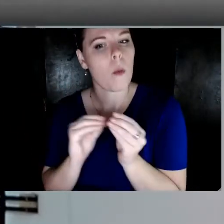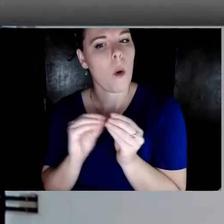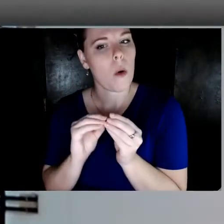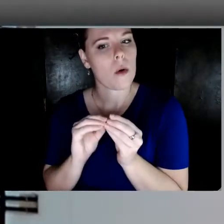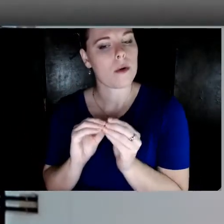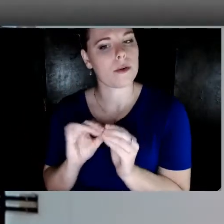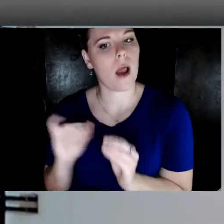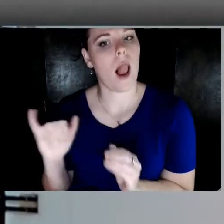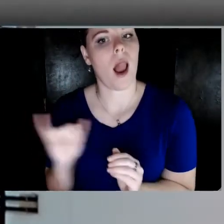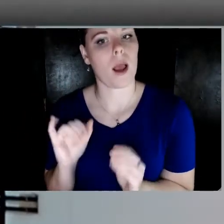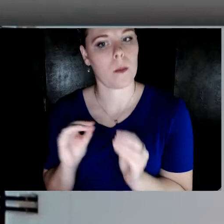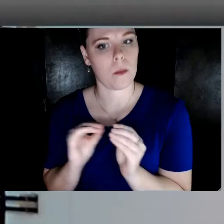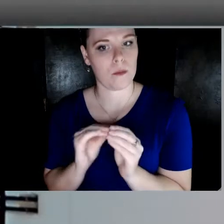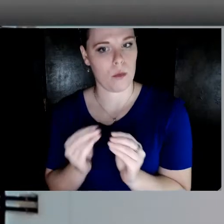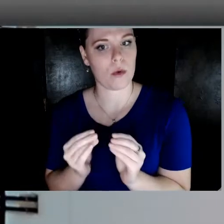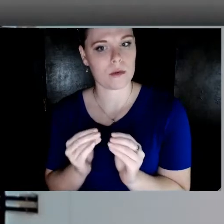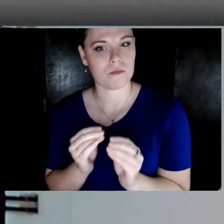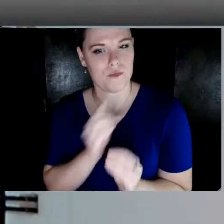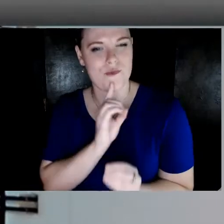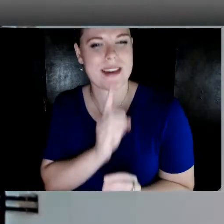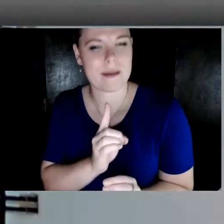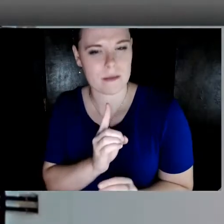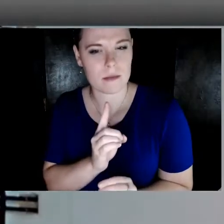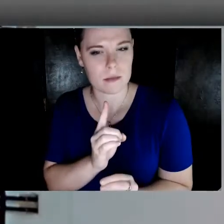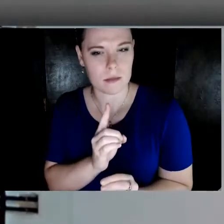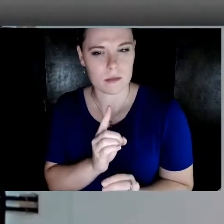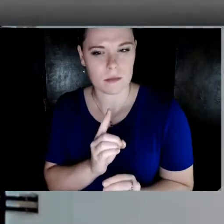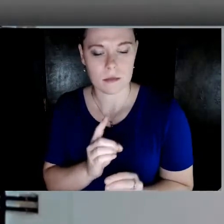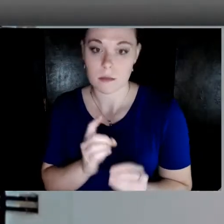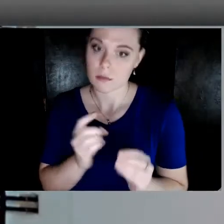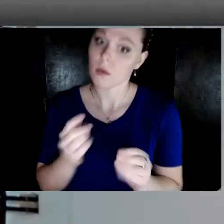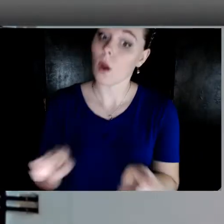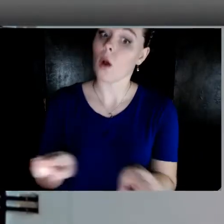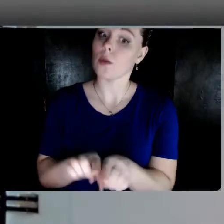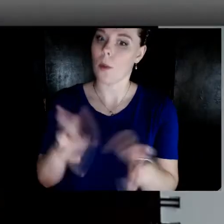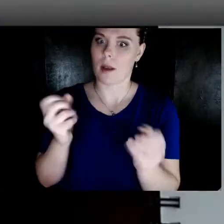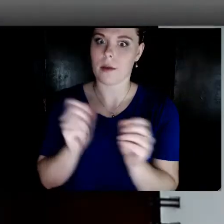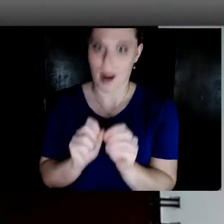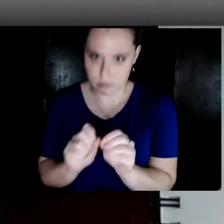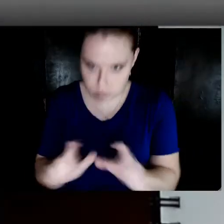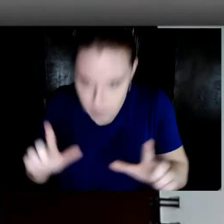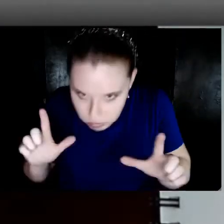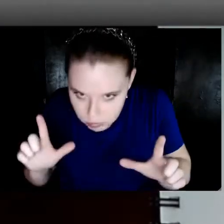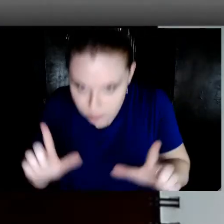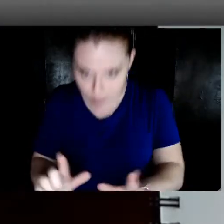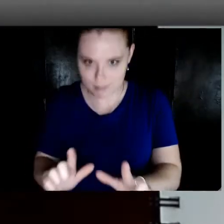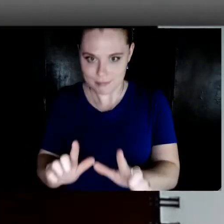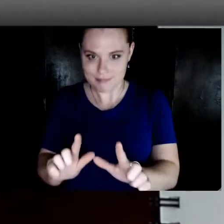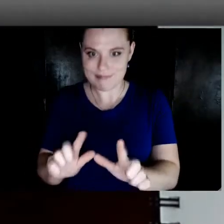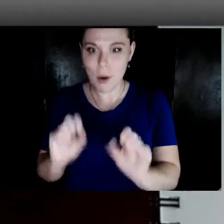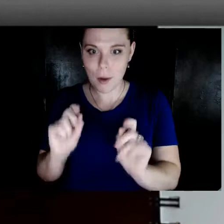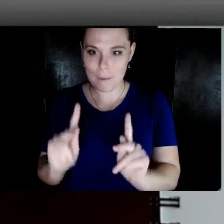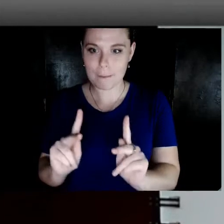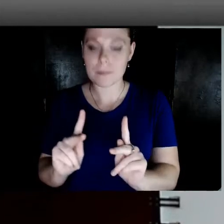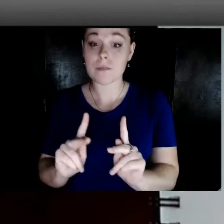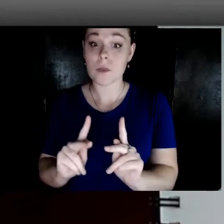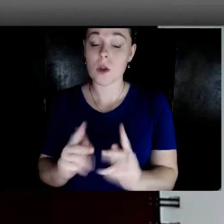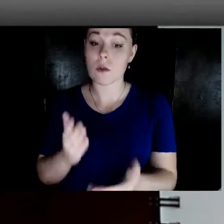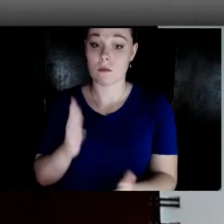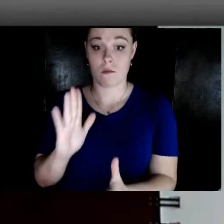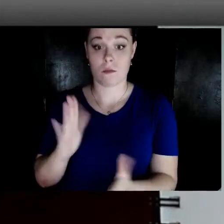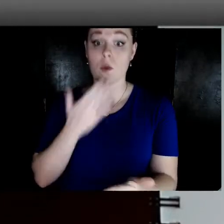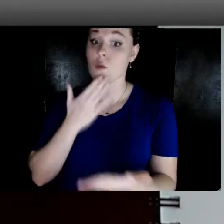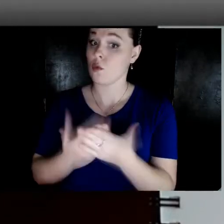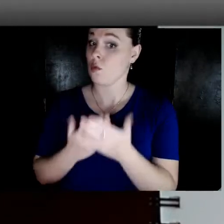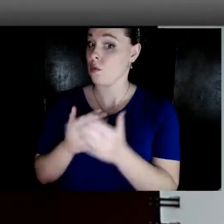than we did last time. Oh, I also wanted to let you guys know, I zoomed in here, let me zoom back out. A good rule of